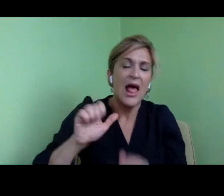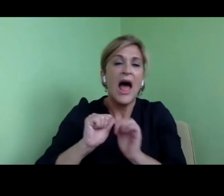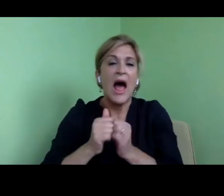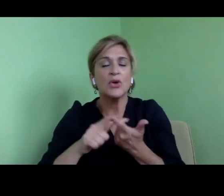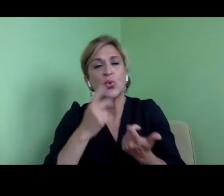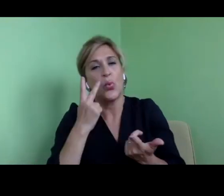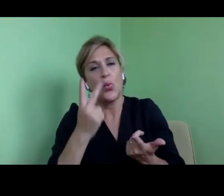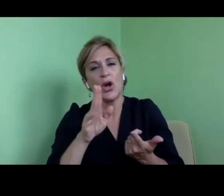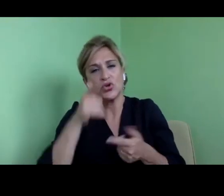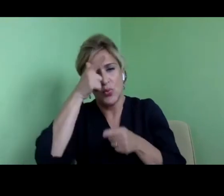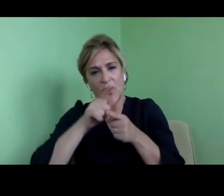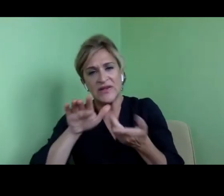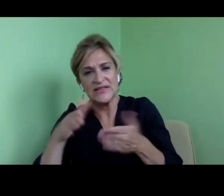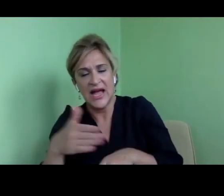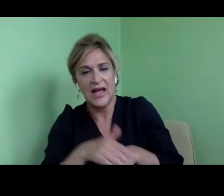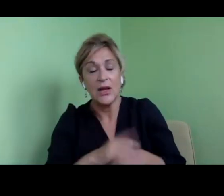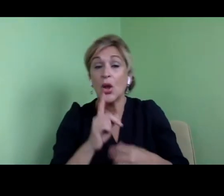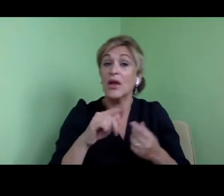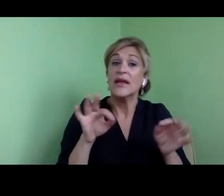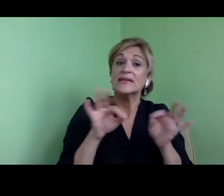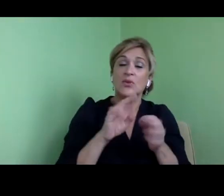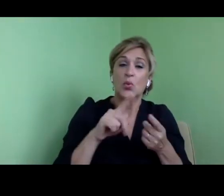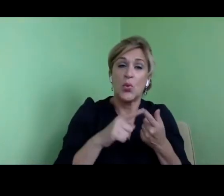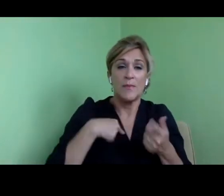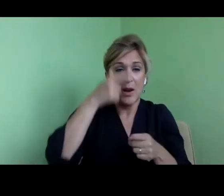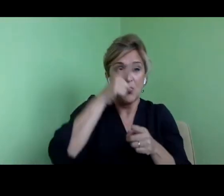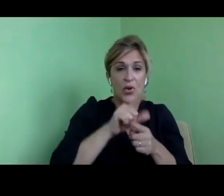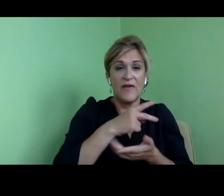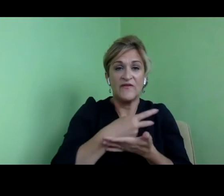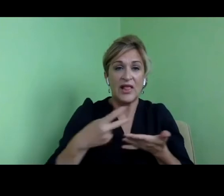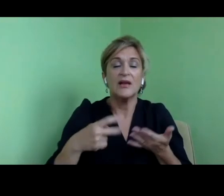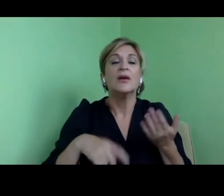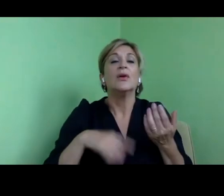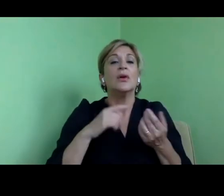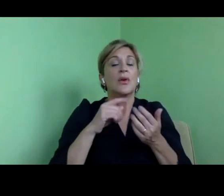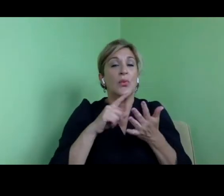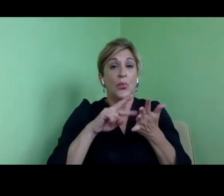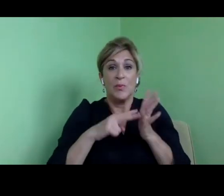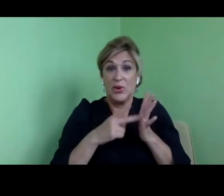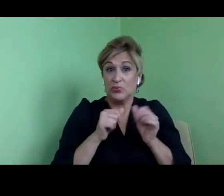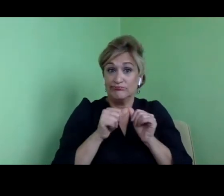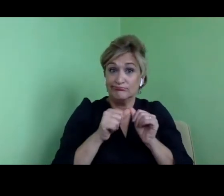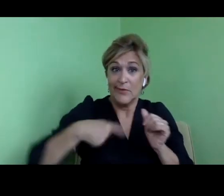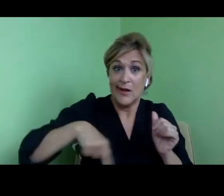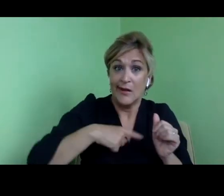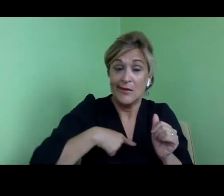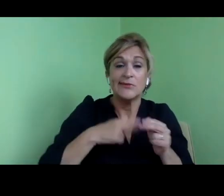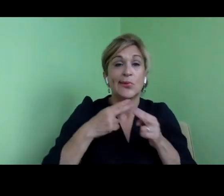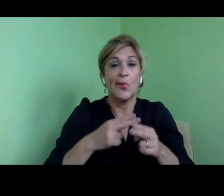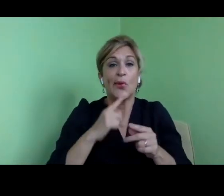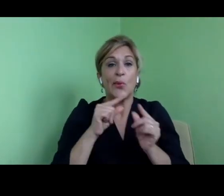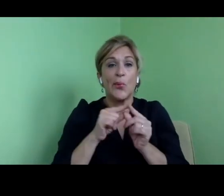an Essex Hempful When My Brother Fell. The only thing that kept us all going were the words of Audre Lorde, Essex, Pat